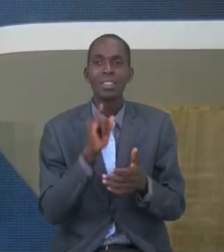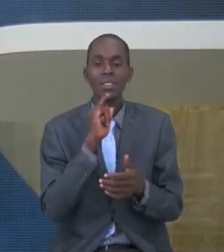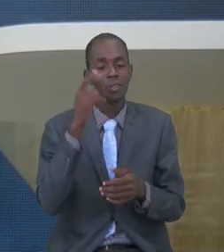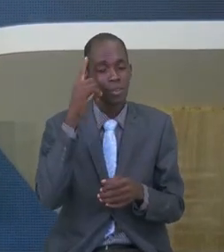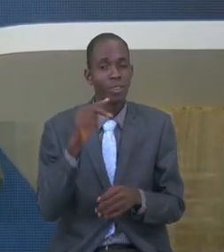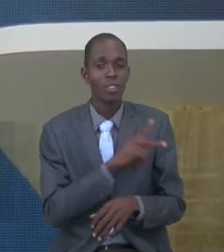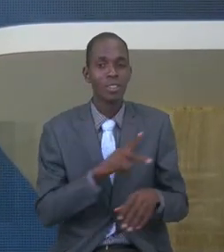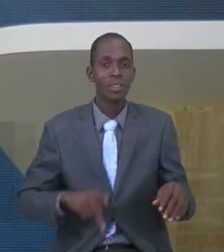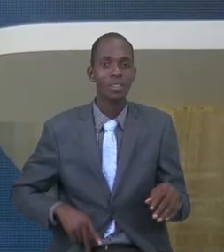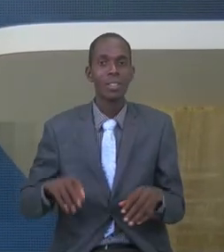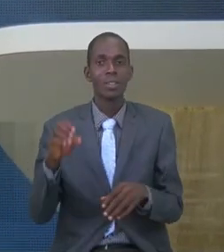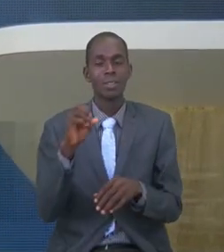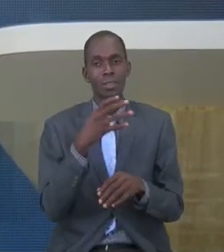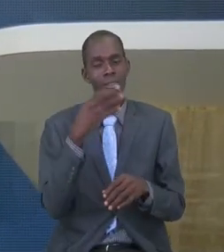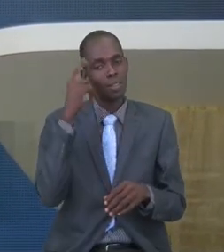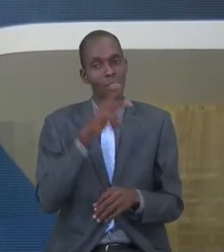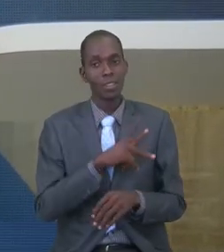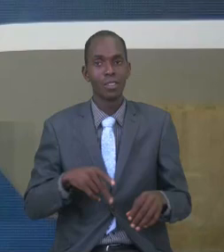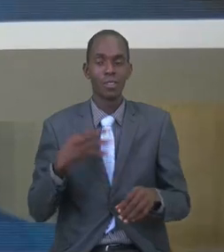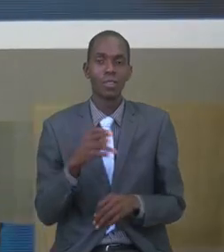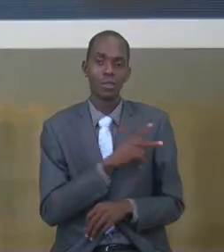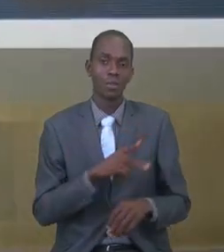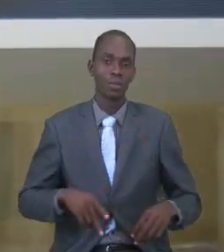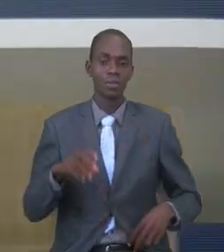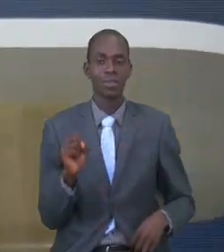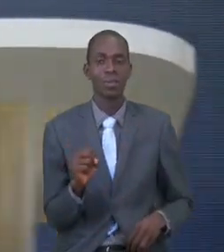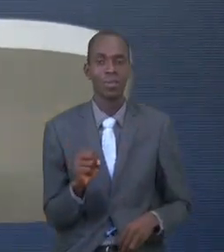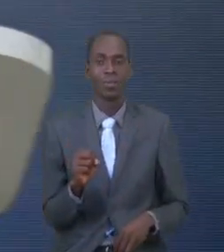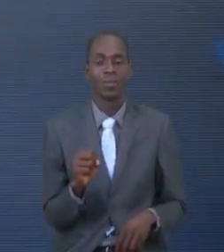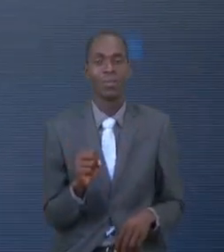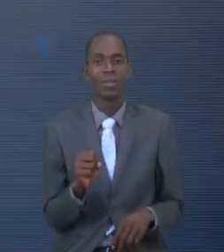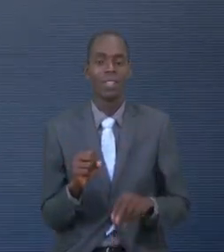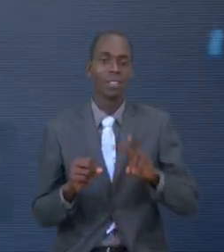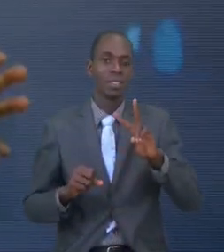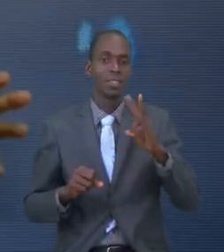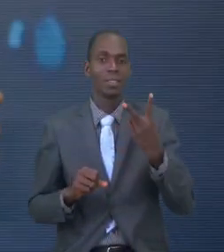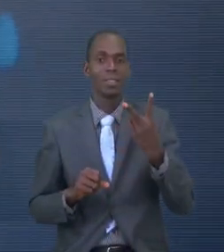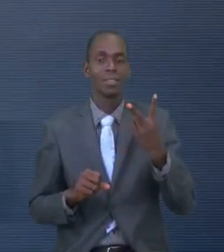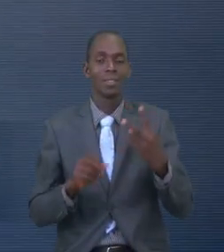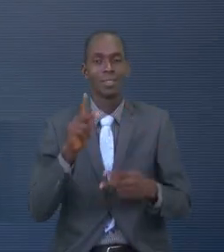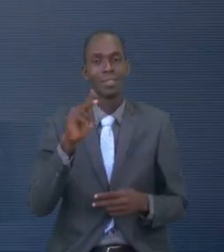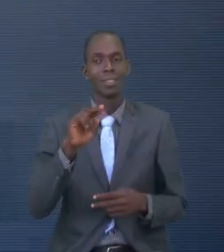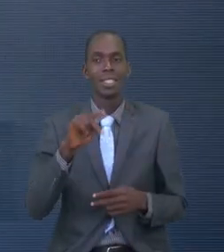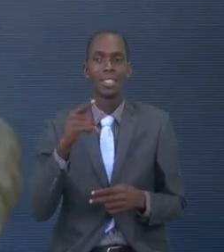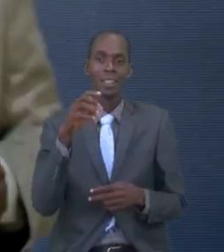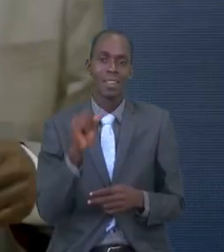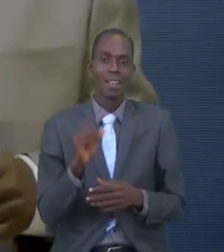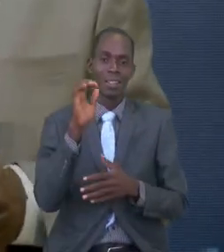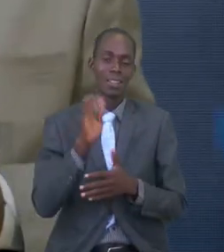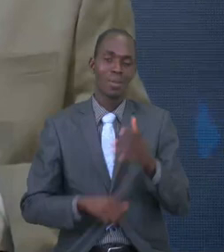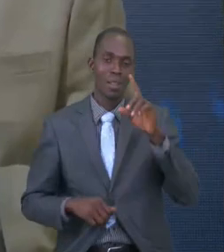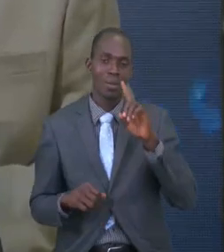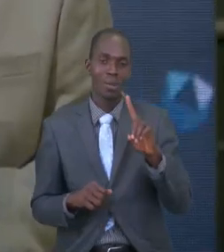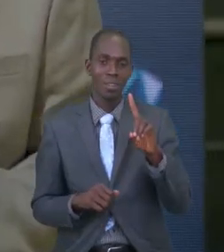and the Lord of Lords. We come to 2 Kings chapter